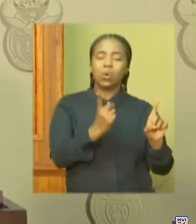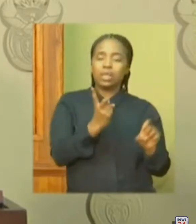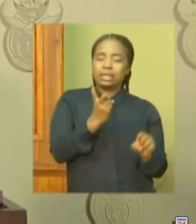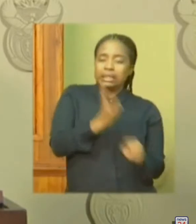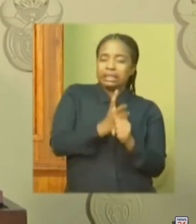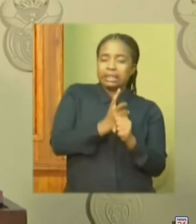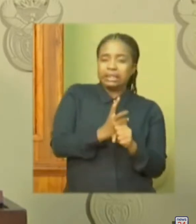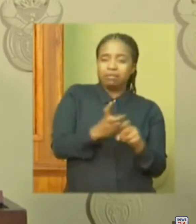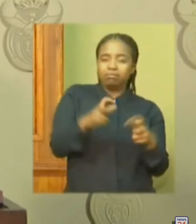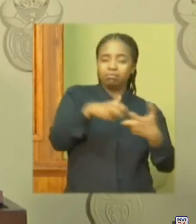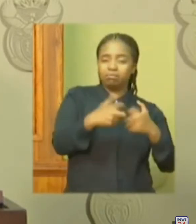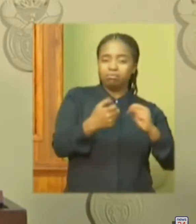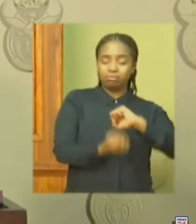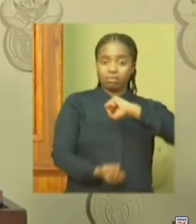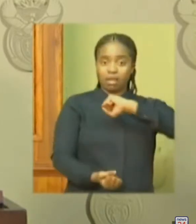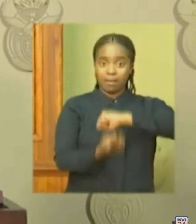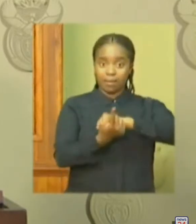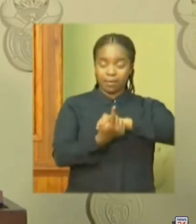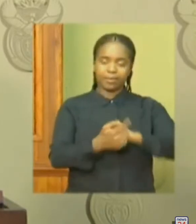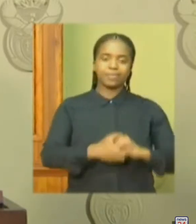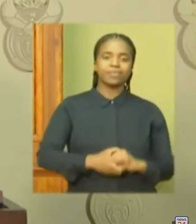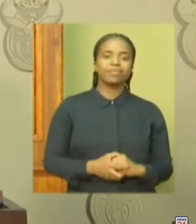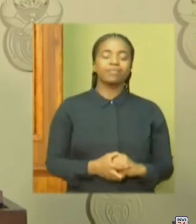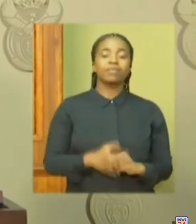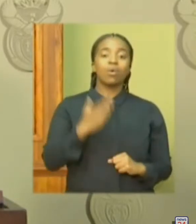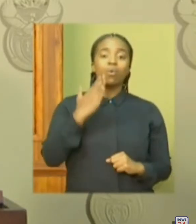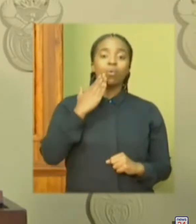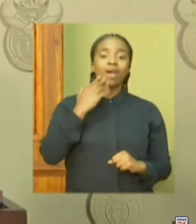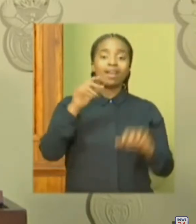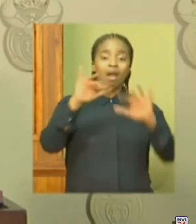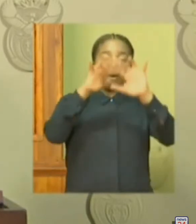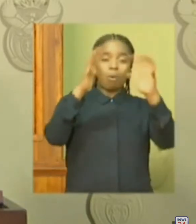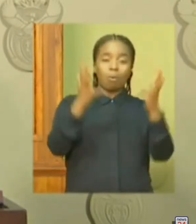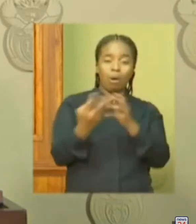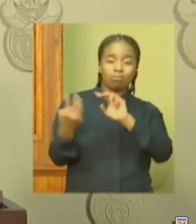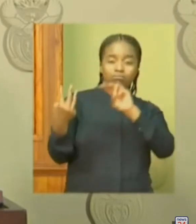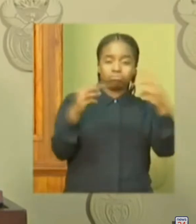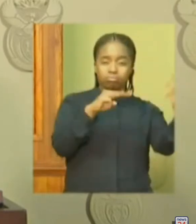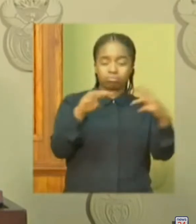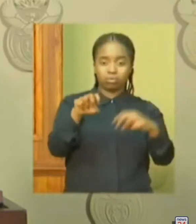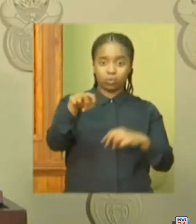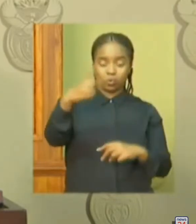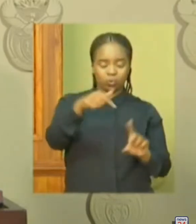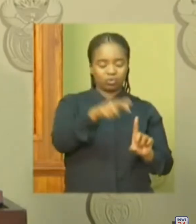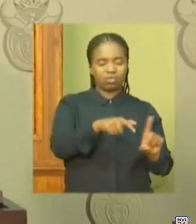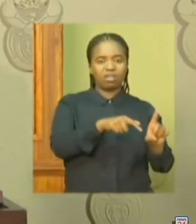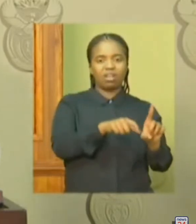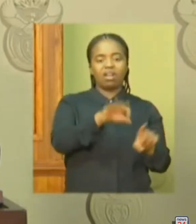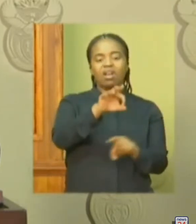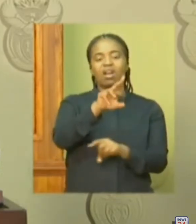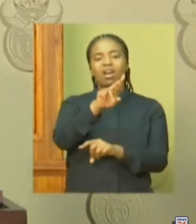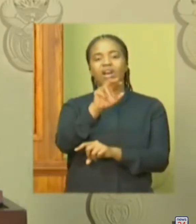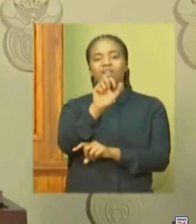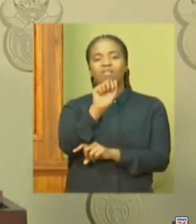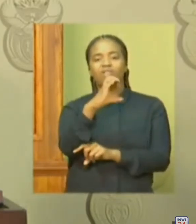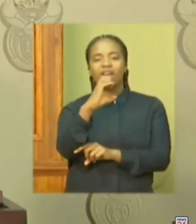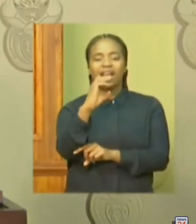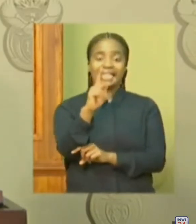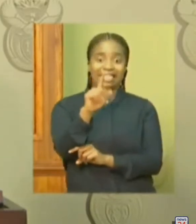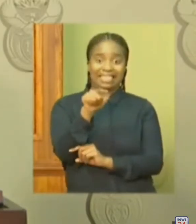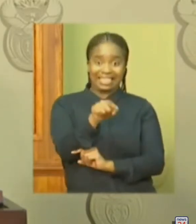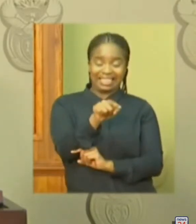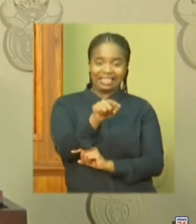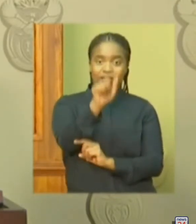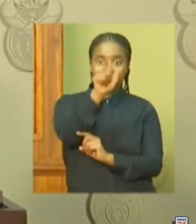difficult challenge, which was the Second World War and the Depression, Franklin Delano